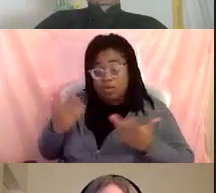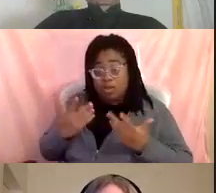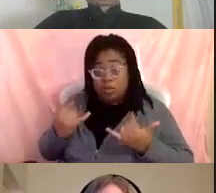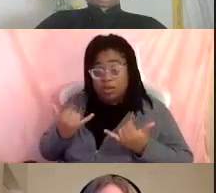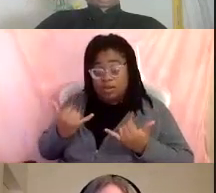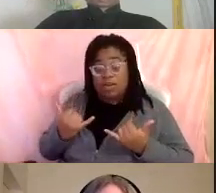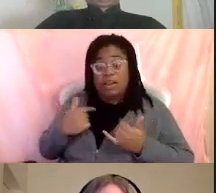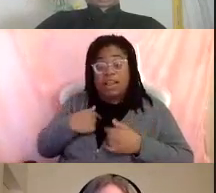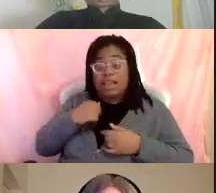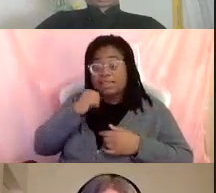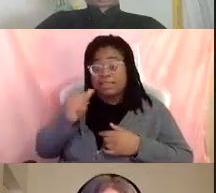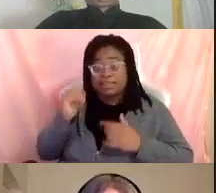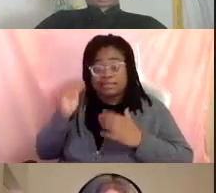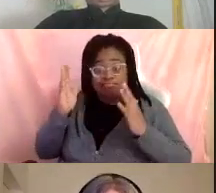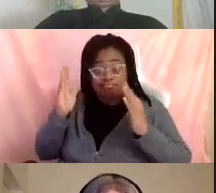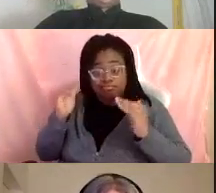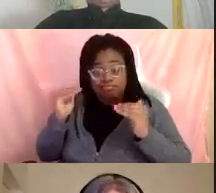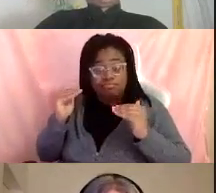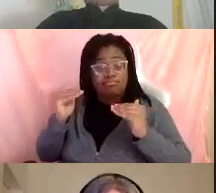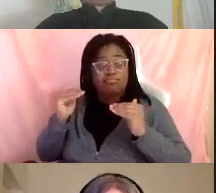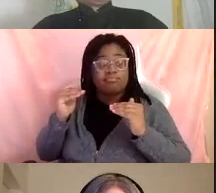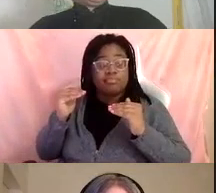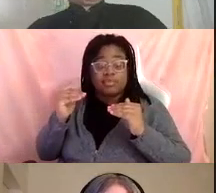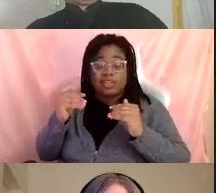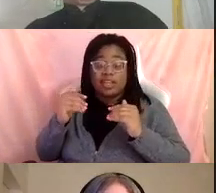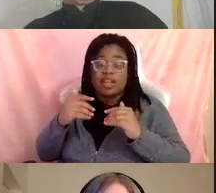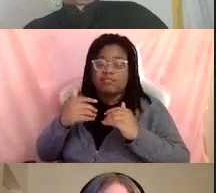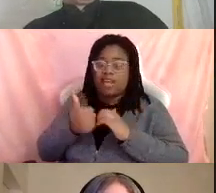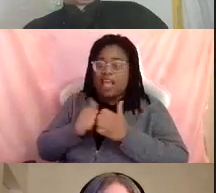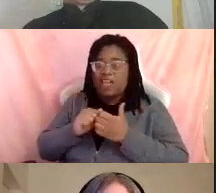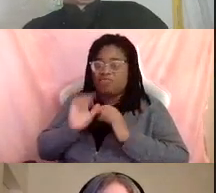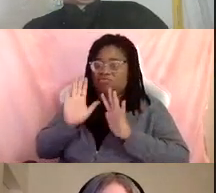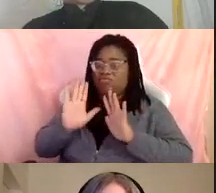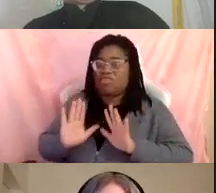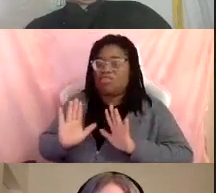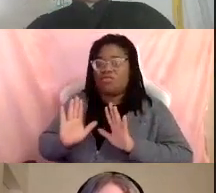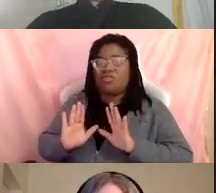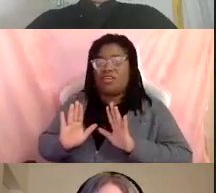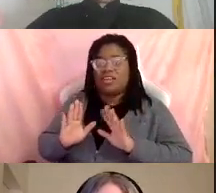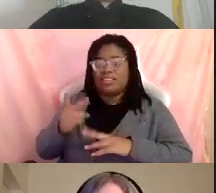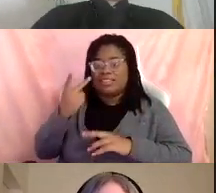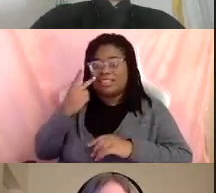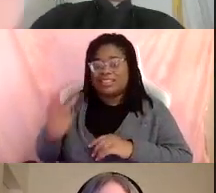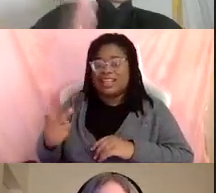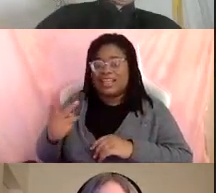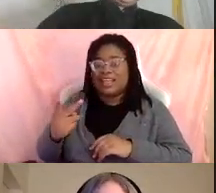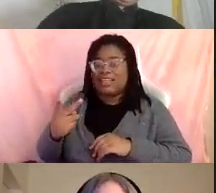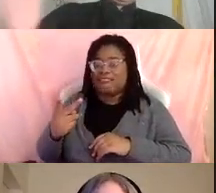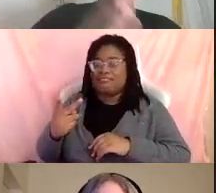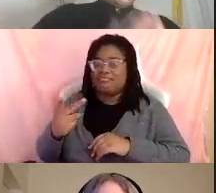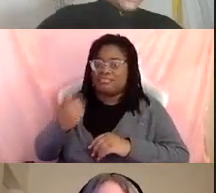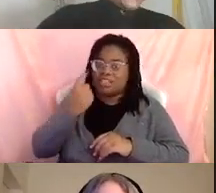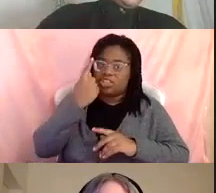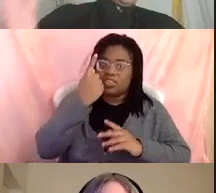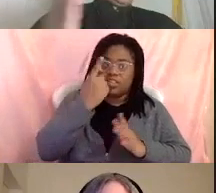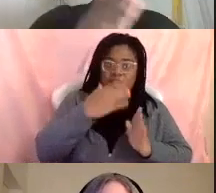not anticipate how wonderful it would be to see the waves of understanding,